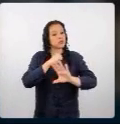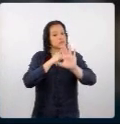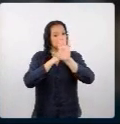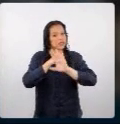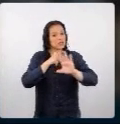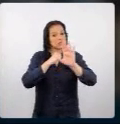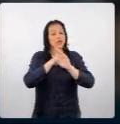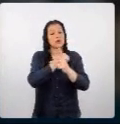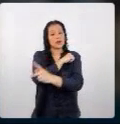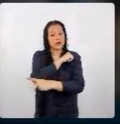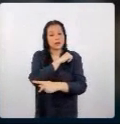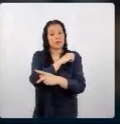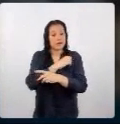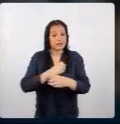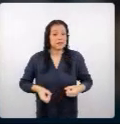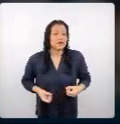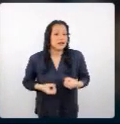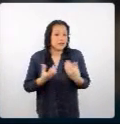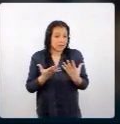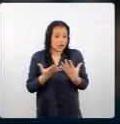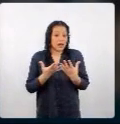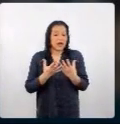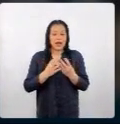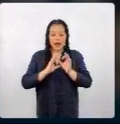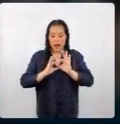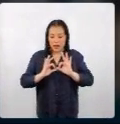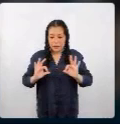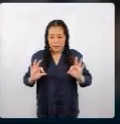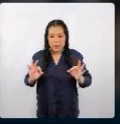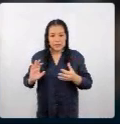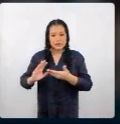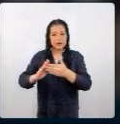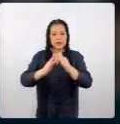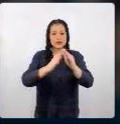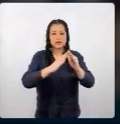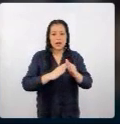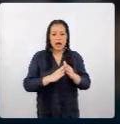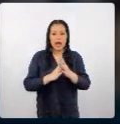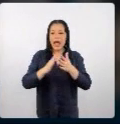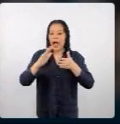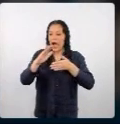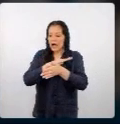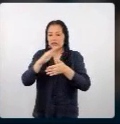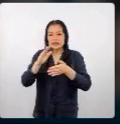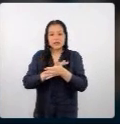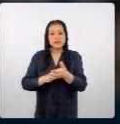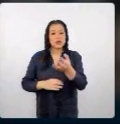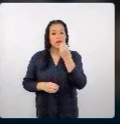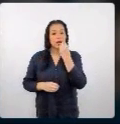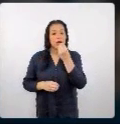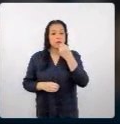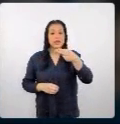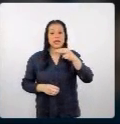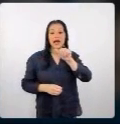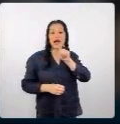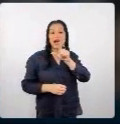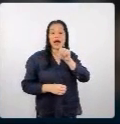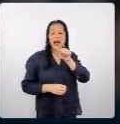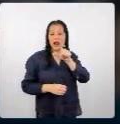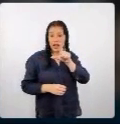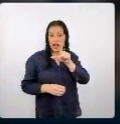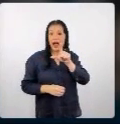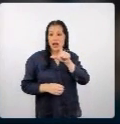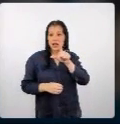the cleanliness of the city, as well as the availability of halal food when it comes to the Muslim